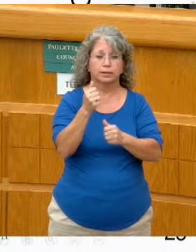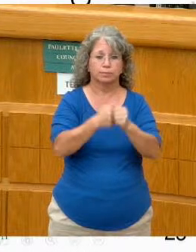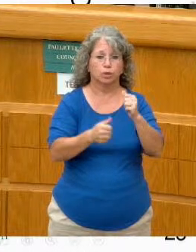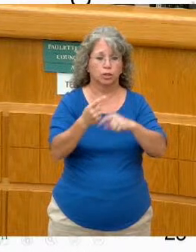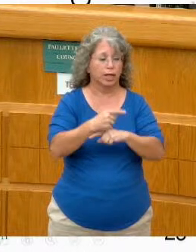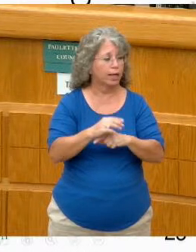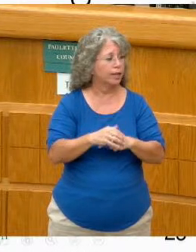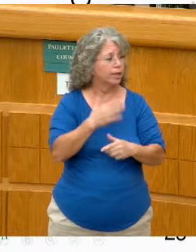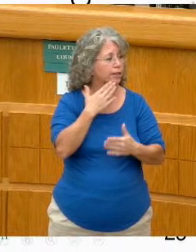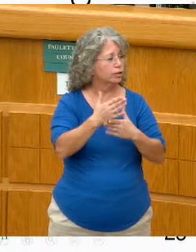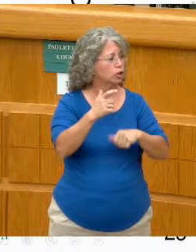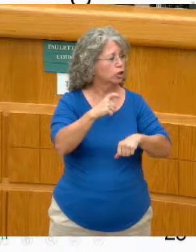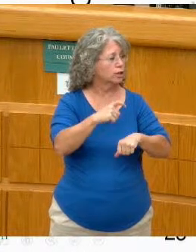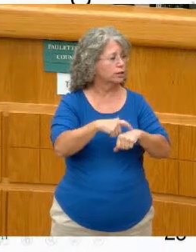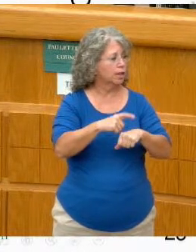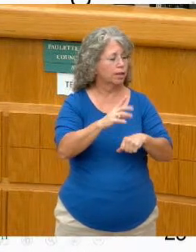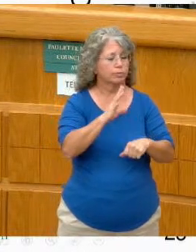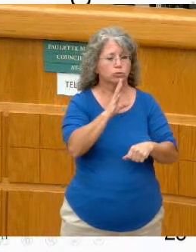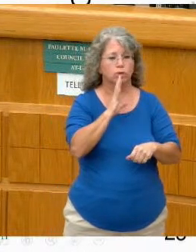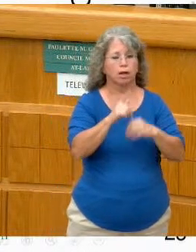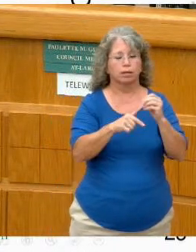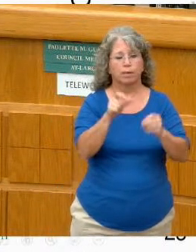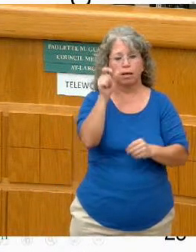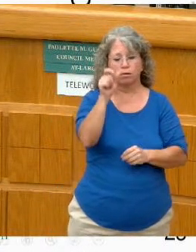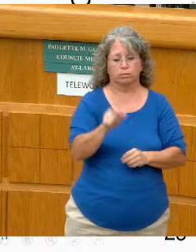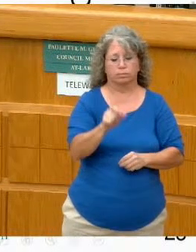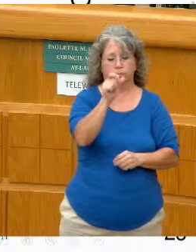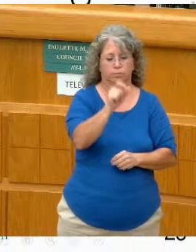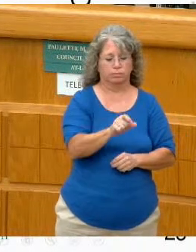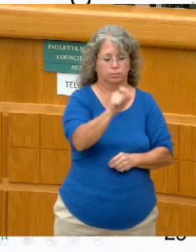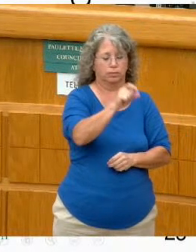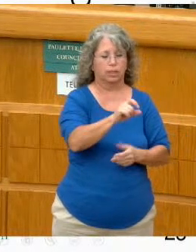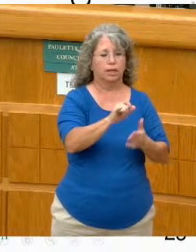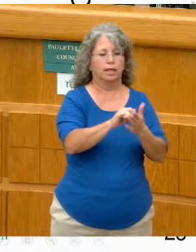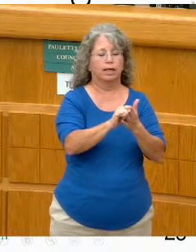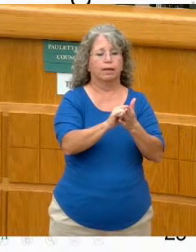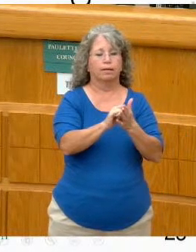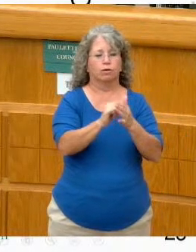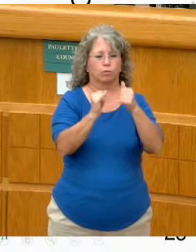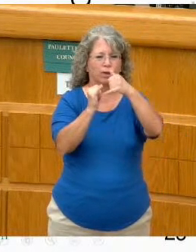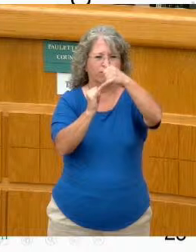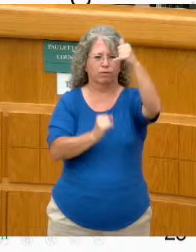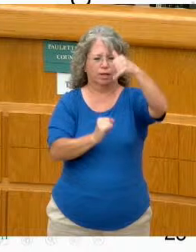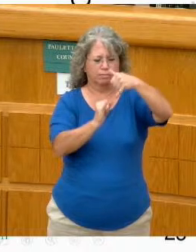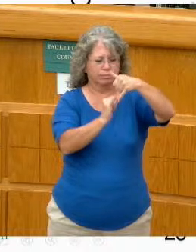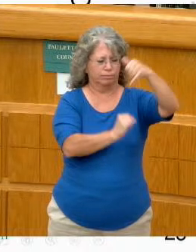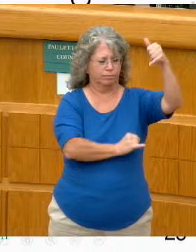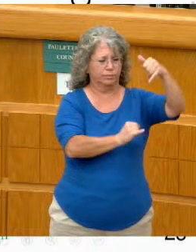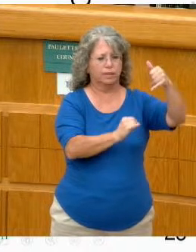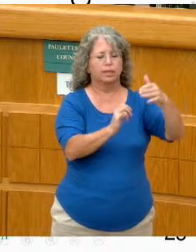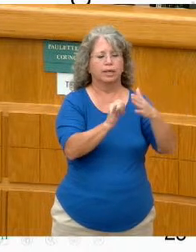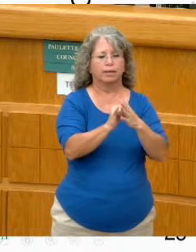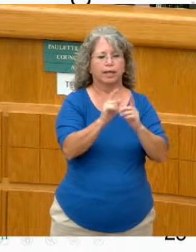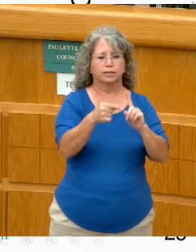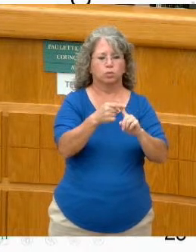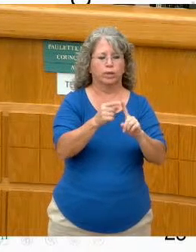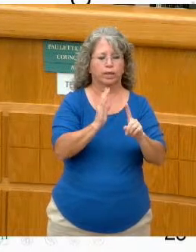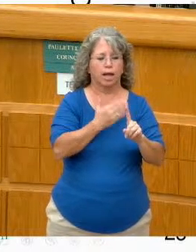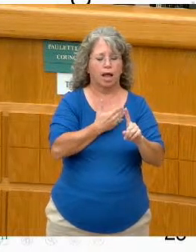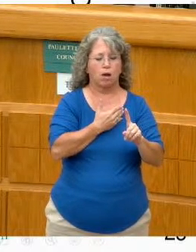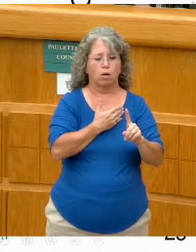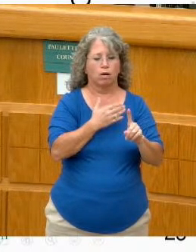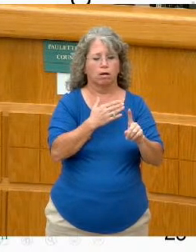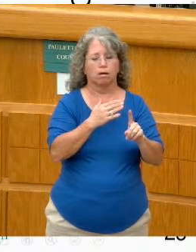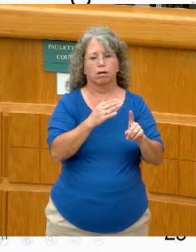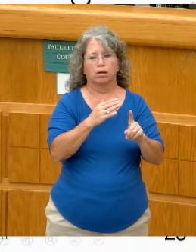They're representing when different interventions started and stopped. So, we have the stay-at-home order, then Open Texas Phase 1,